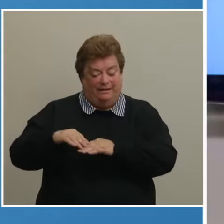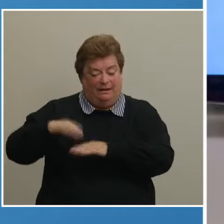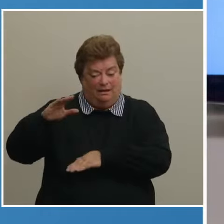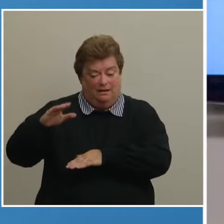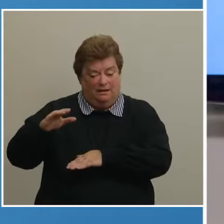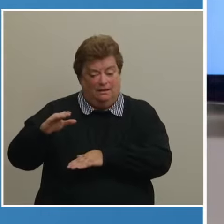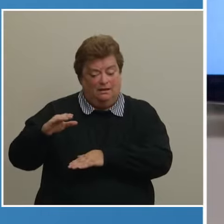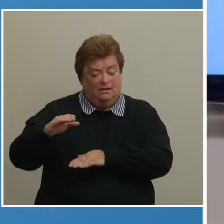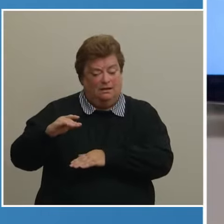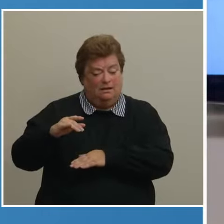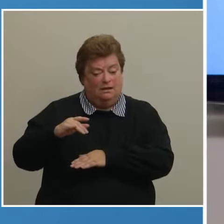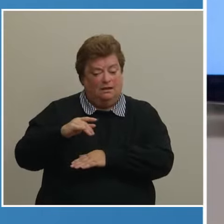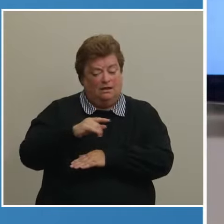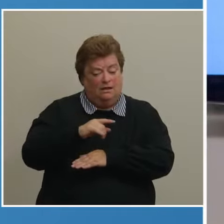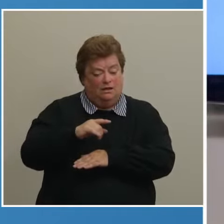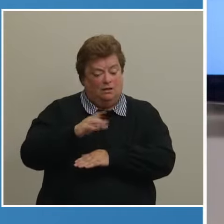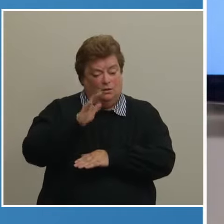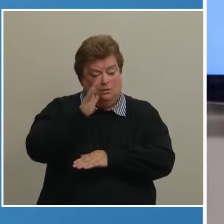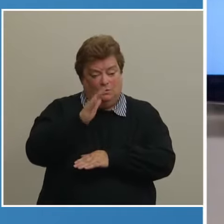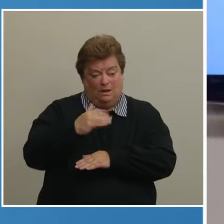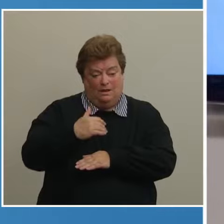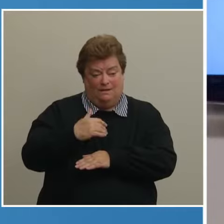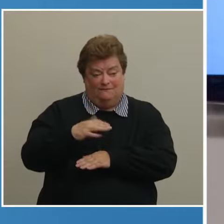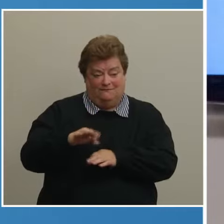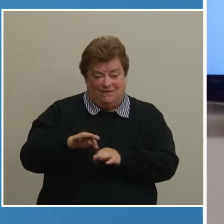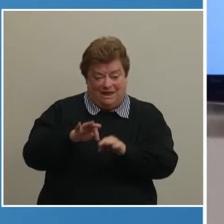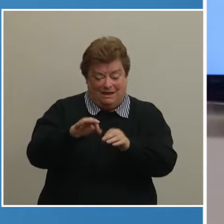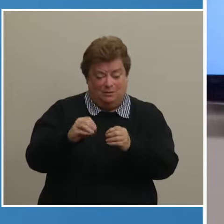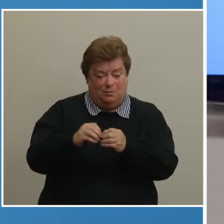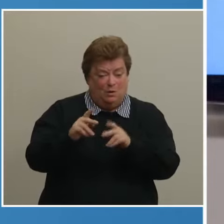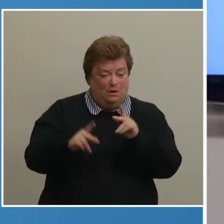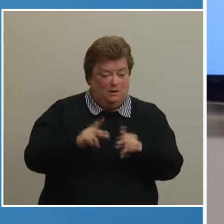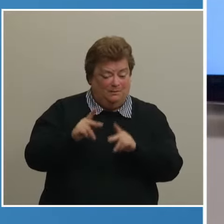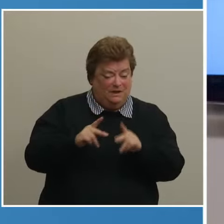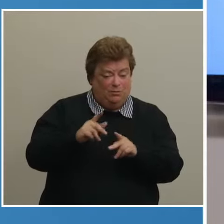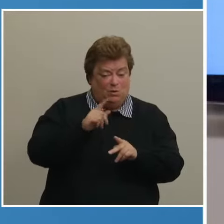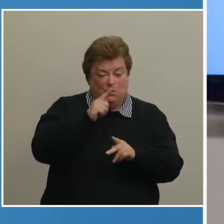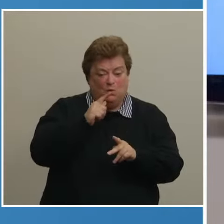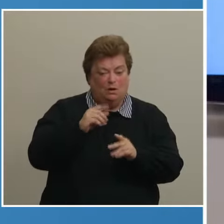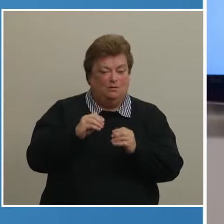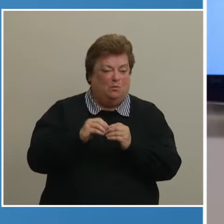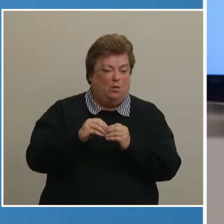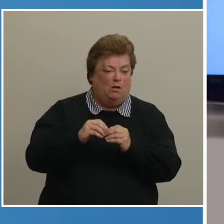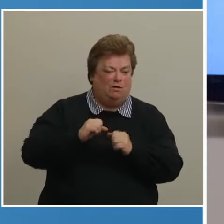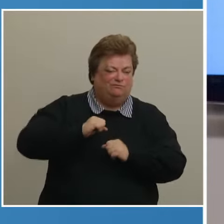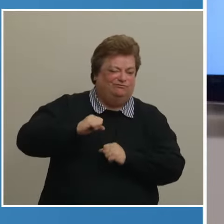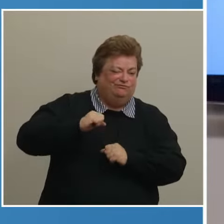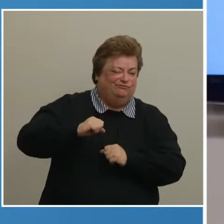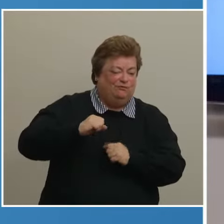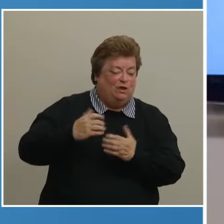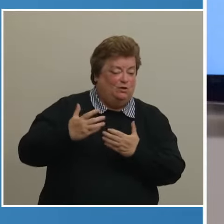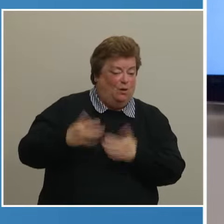maybe more hesitancy to get the vaccine among the younger demographic in Lancaster County?